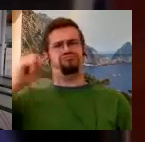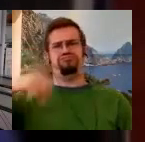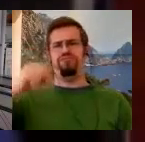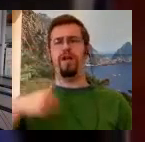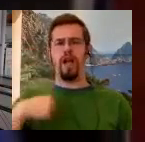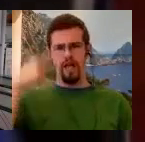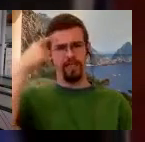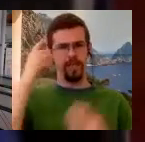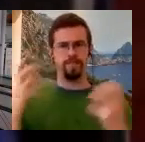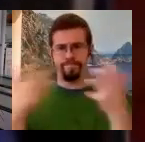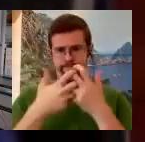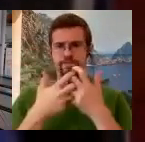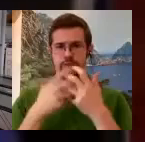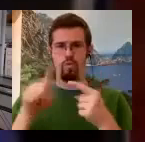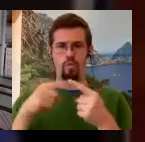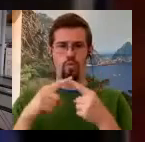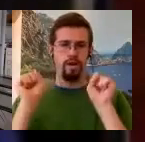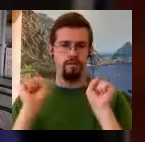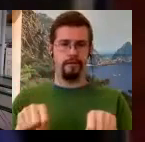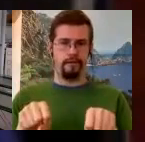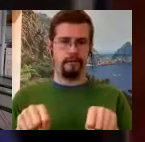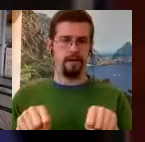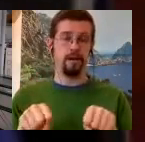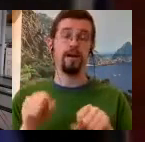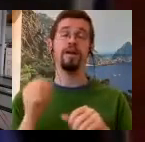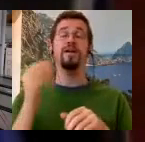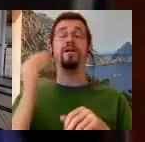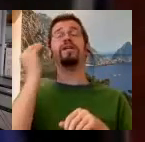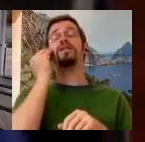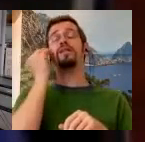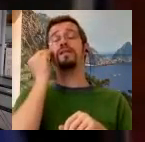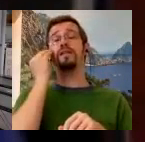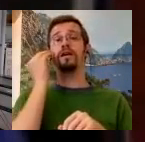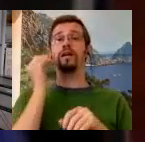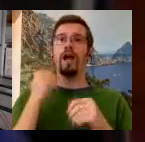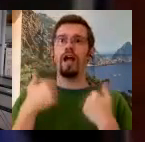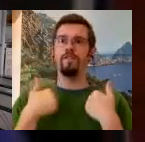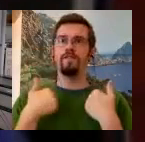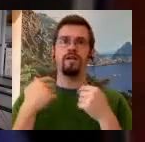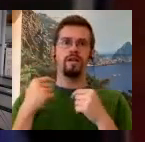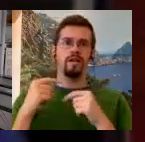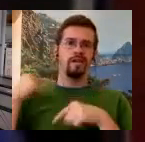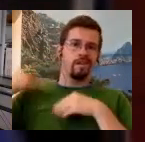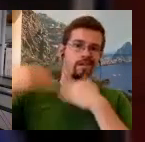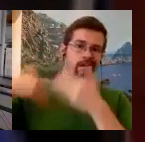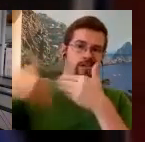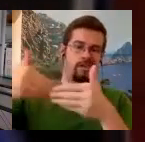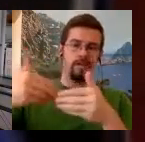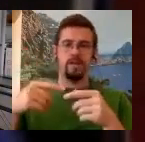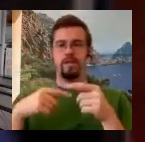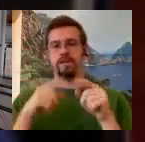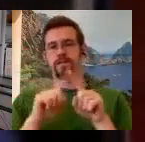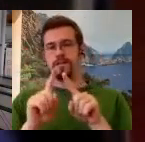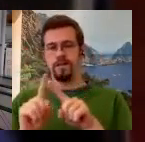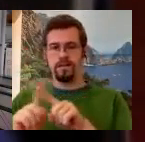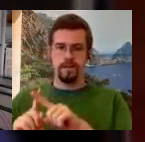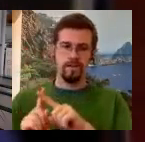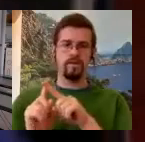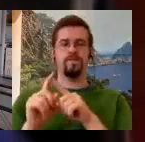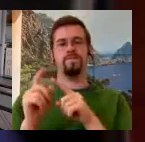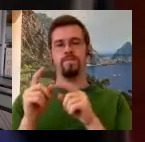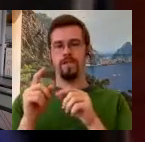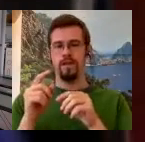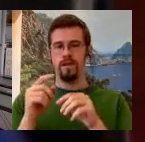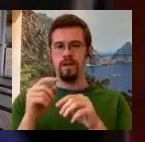back, even though we've had those multiple generations of going around the circle of math to application to complication back to